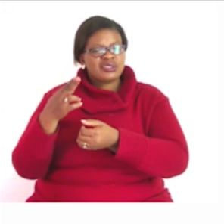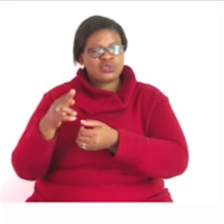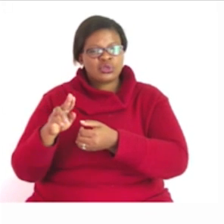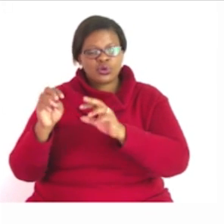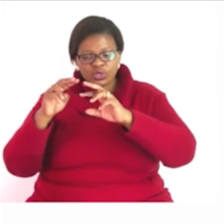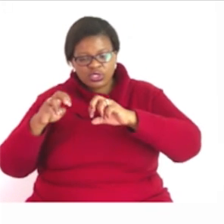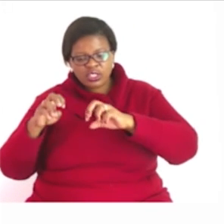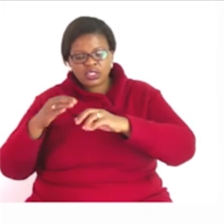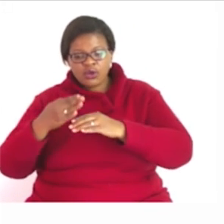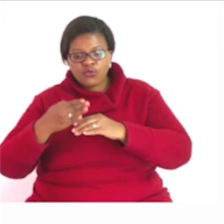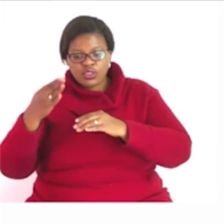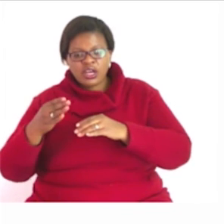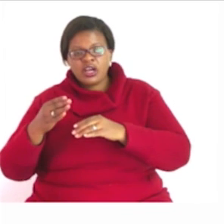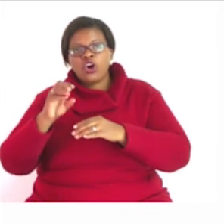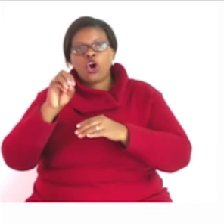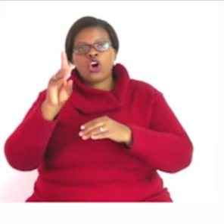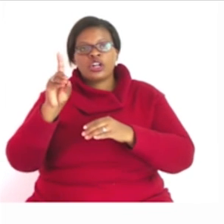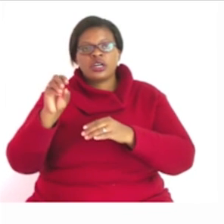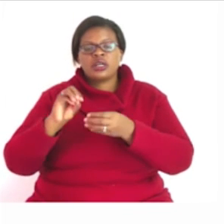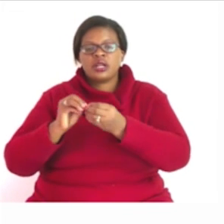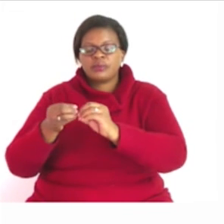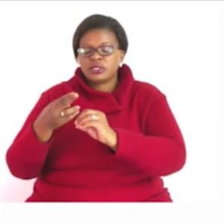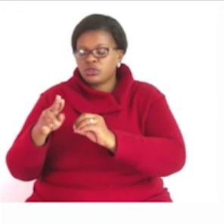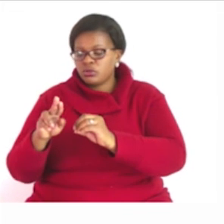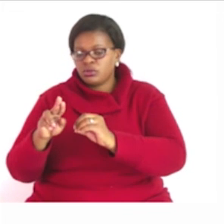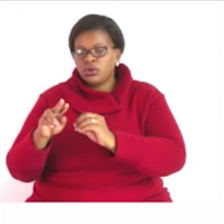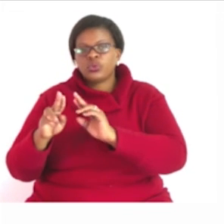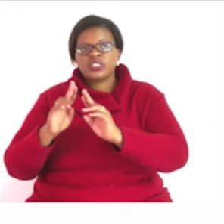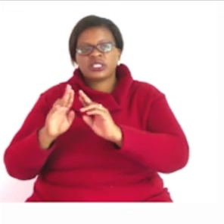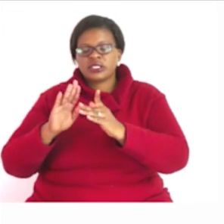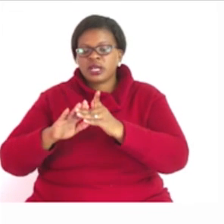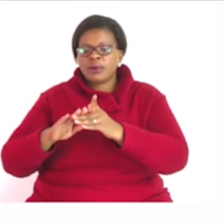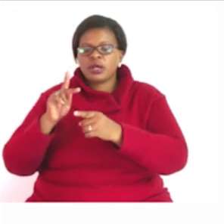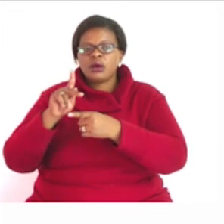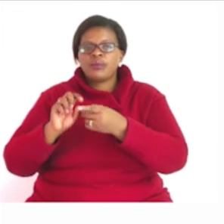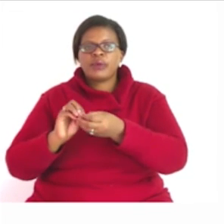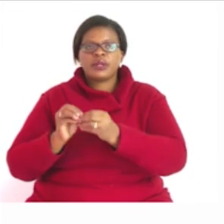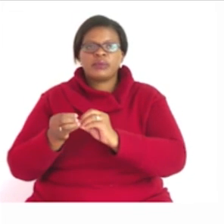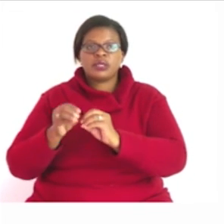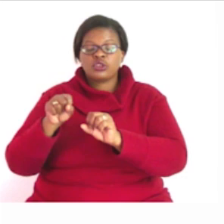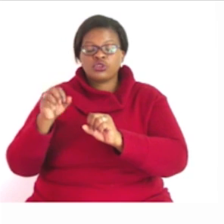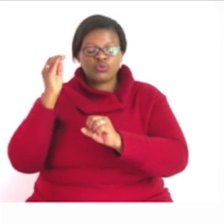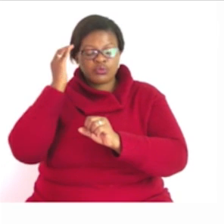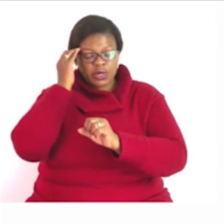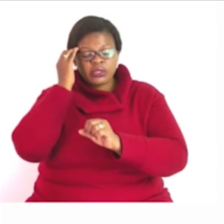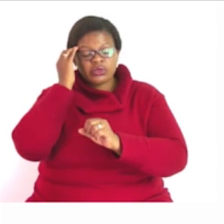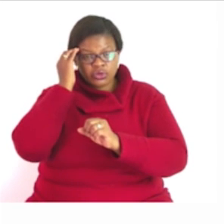for odd numbers here, we are looking for prime numbers. So just be vigilant on that